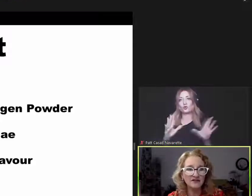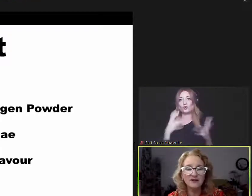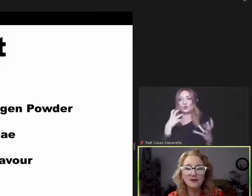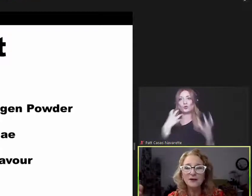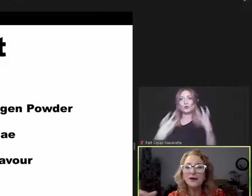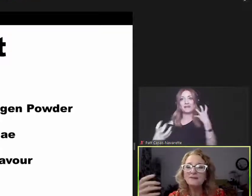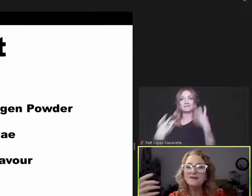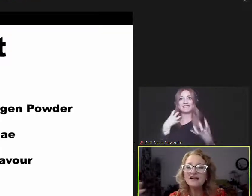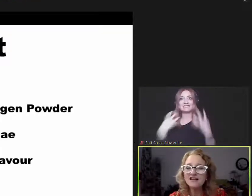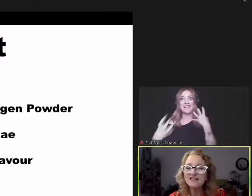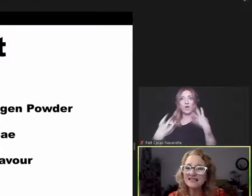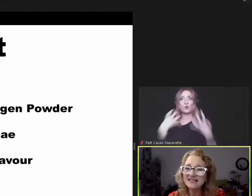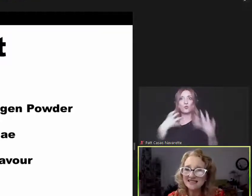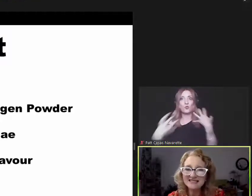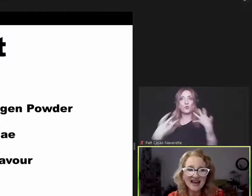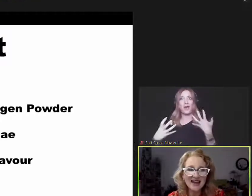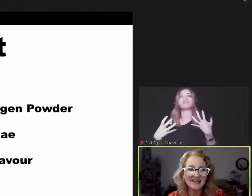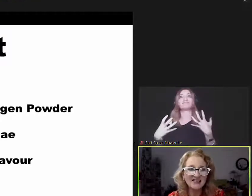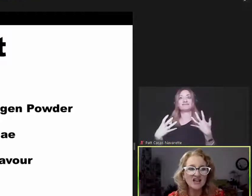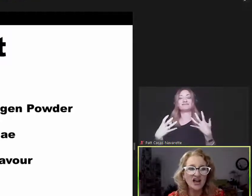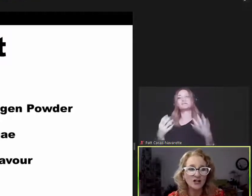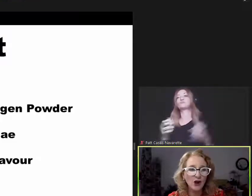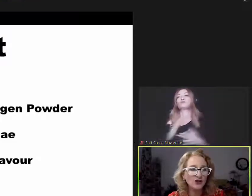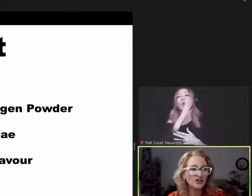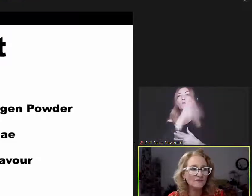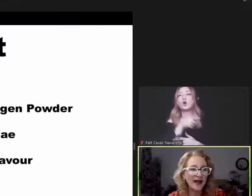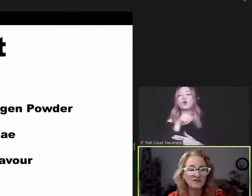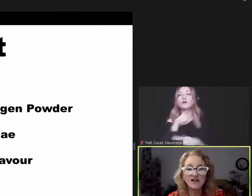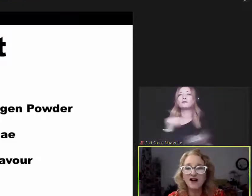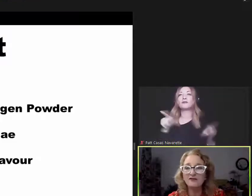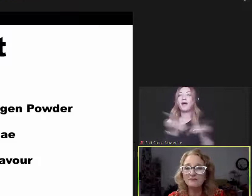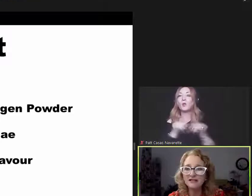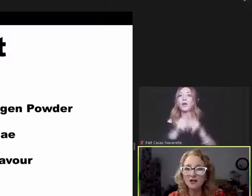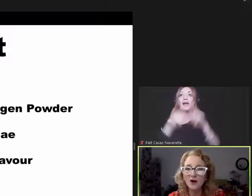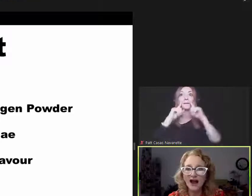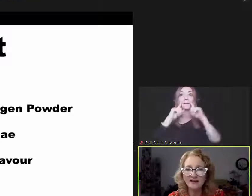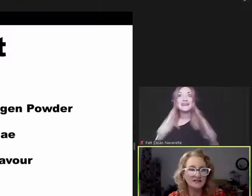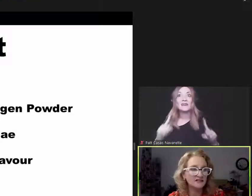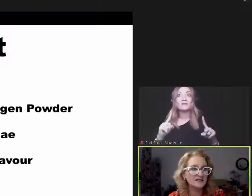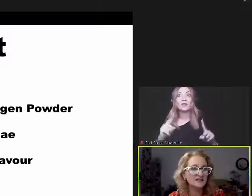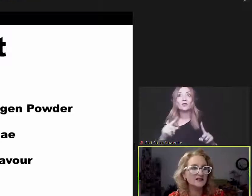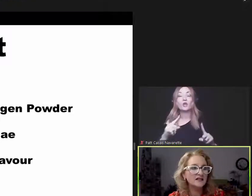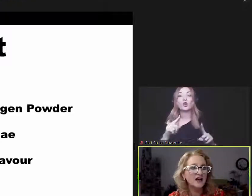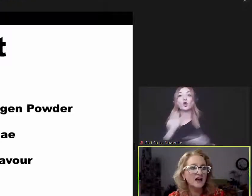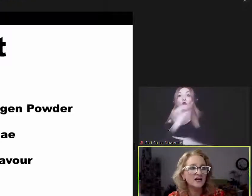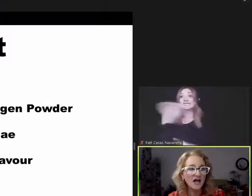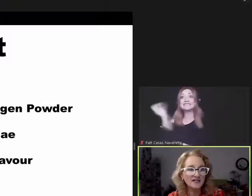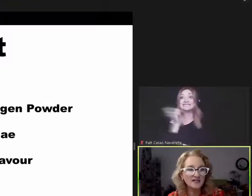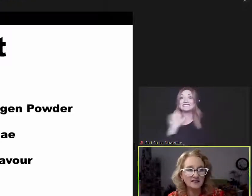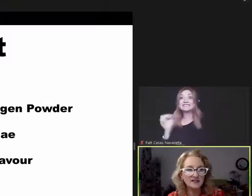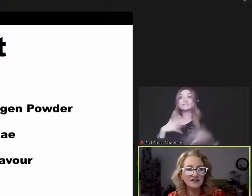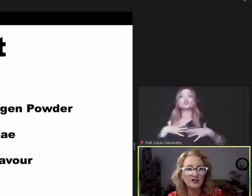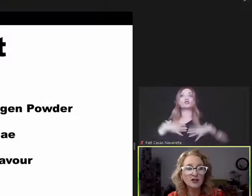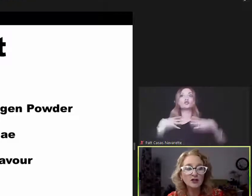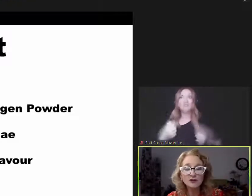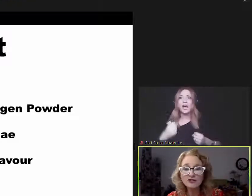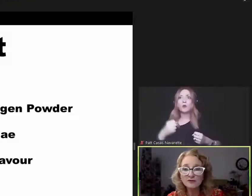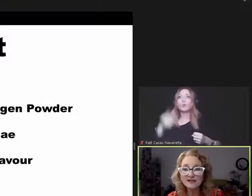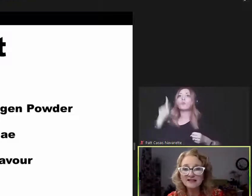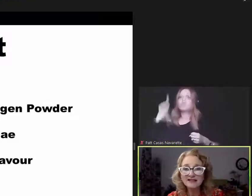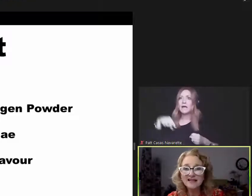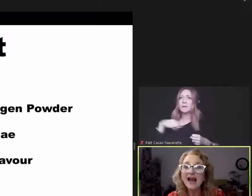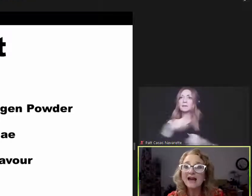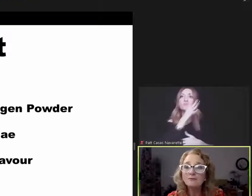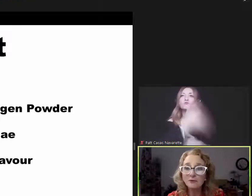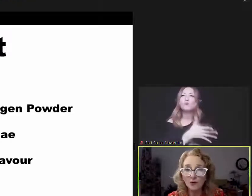health because it contains a large amount of amino acids, glycine,